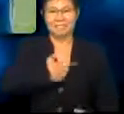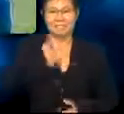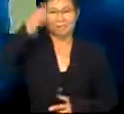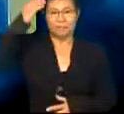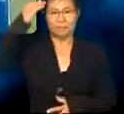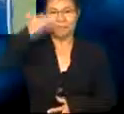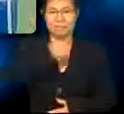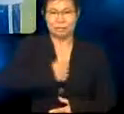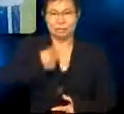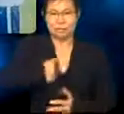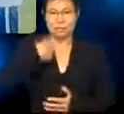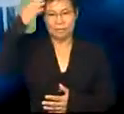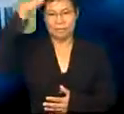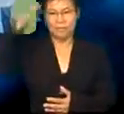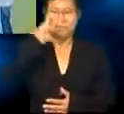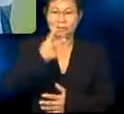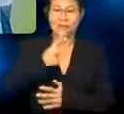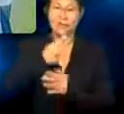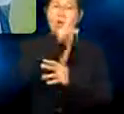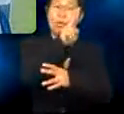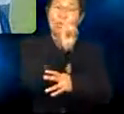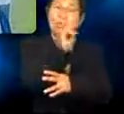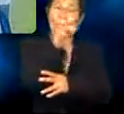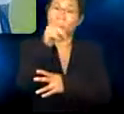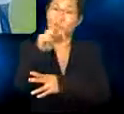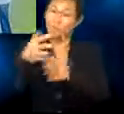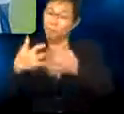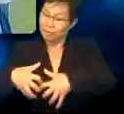Excuse me, sir. Yes? Did you see that vending machine?